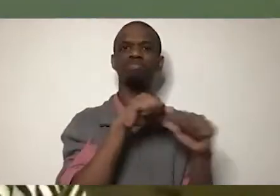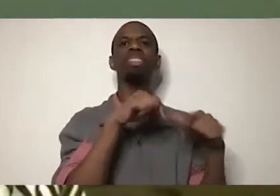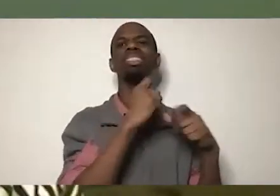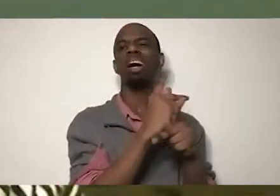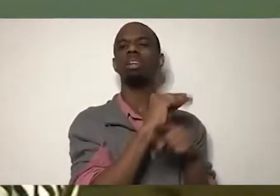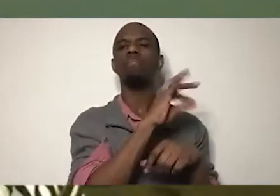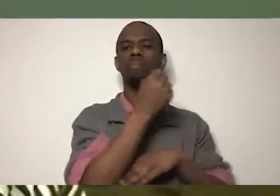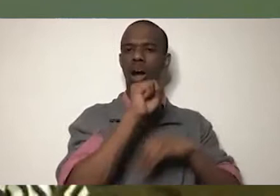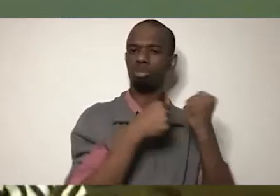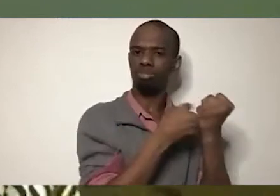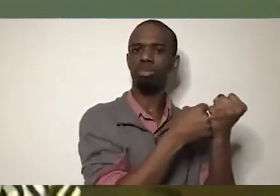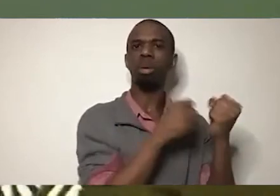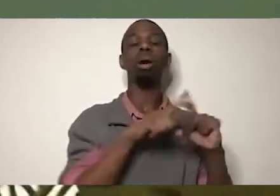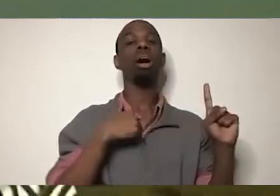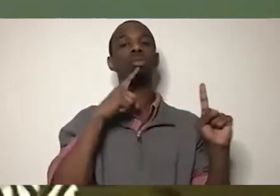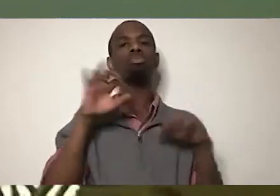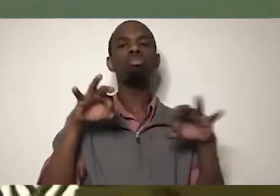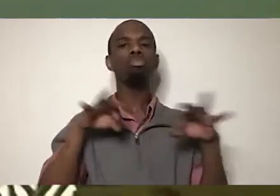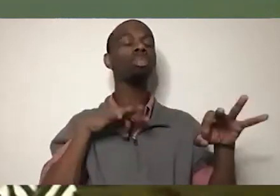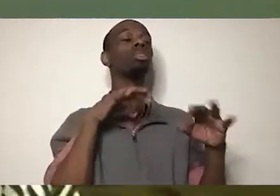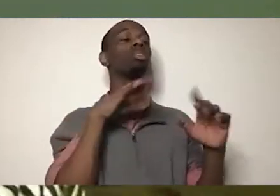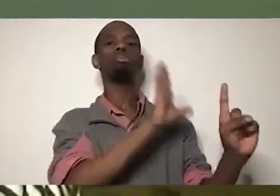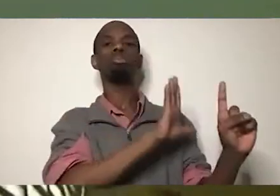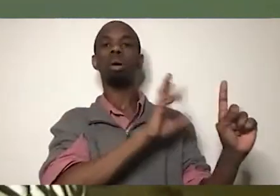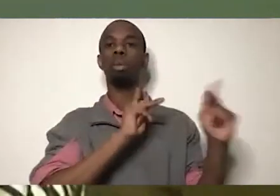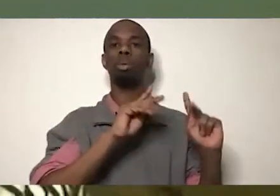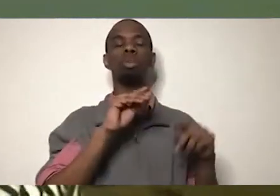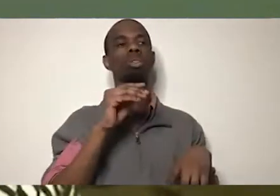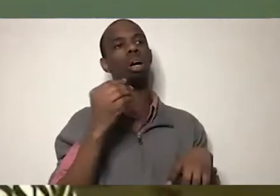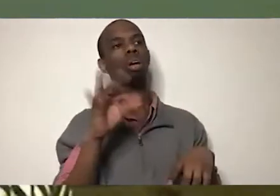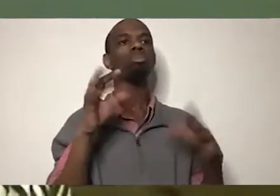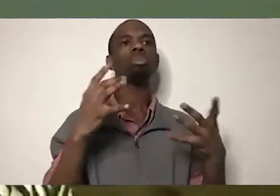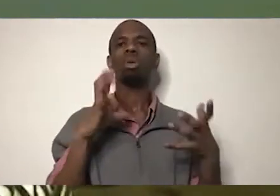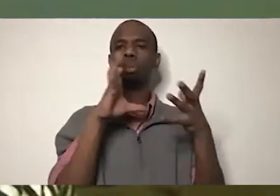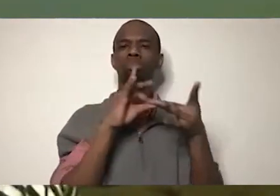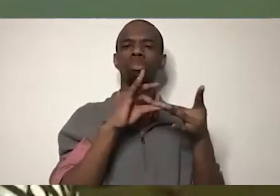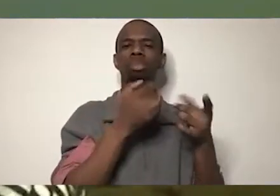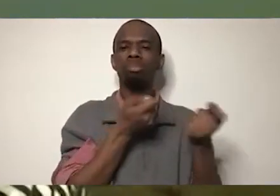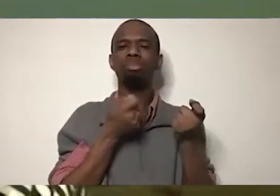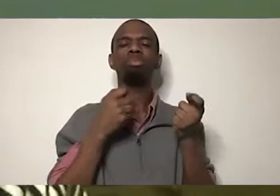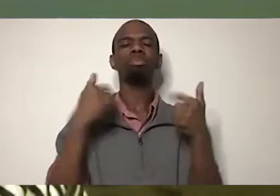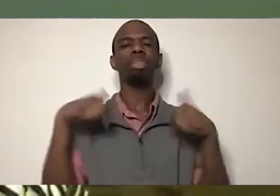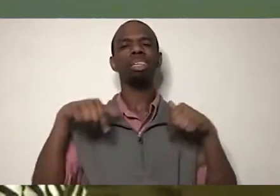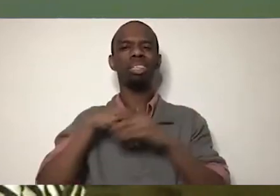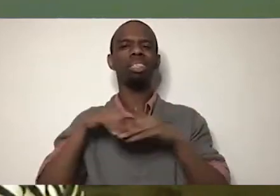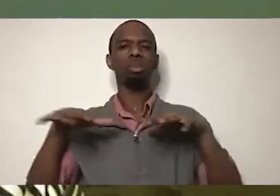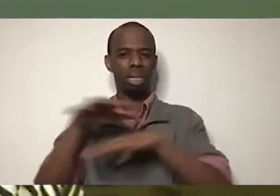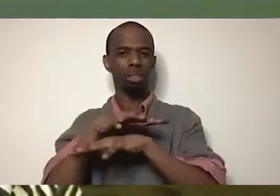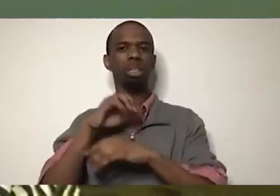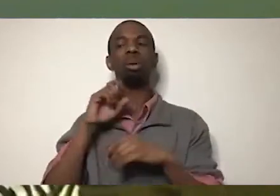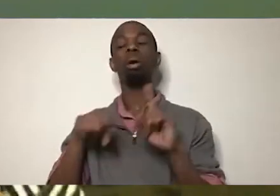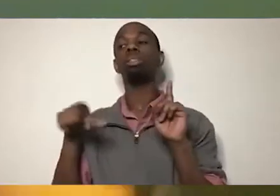other part is making choices to change and doing action. I think about the work that you're doing,